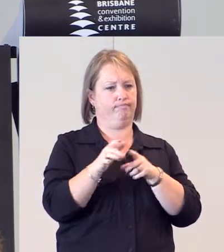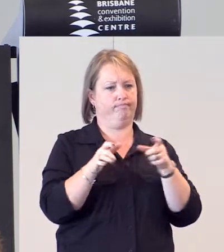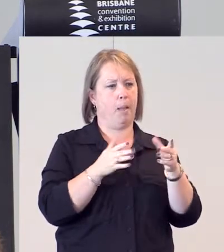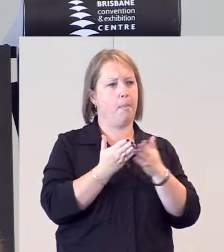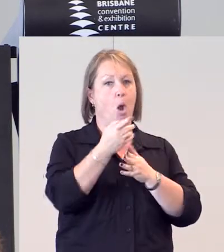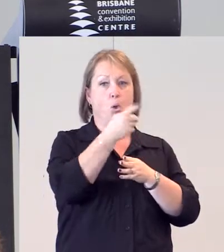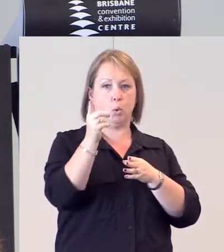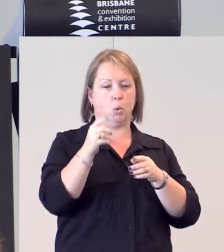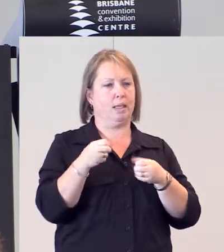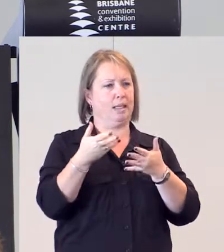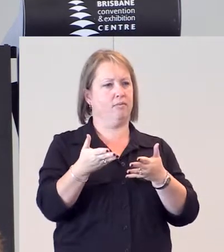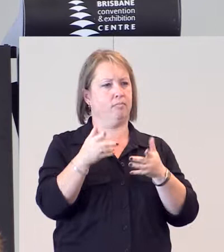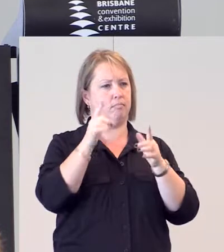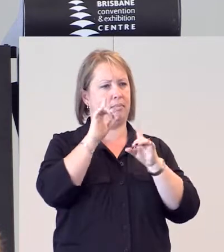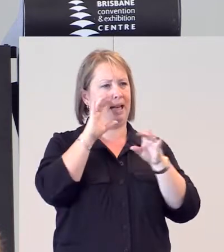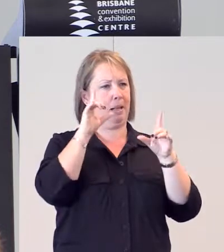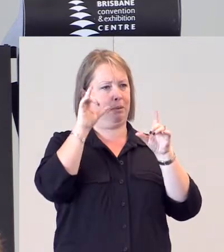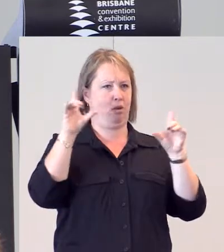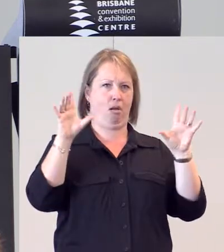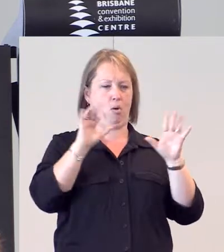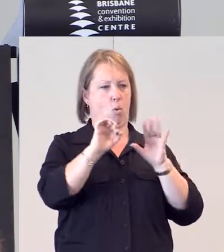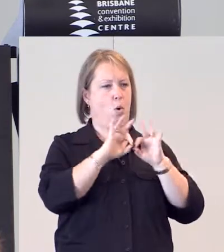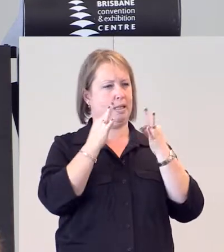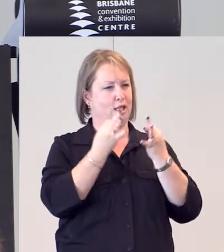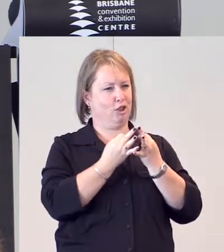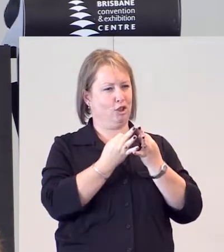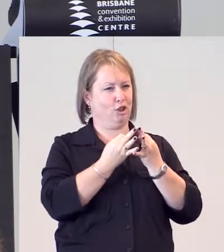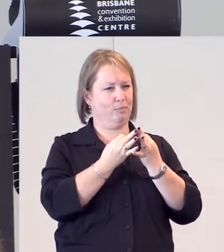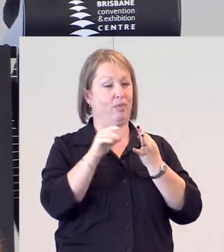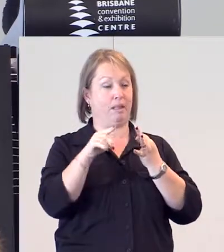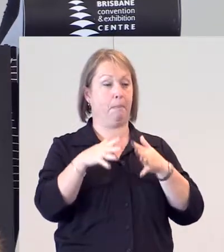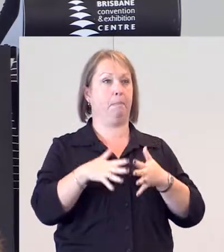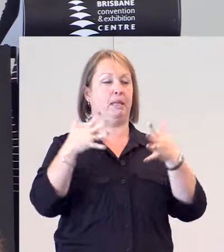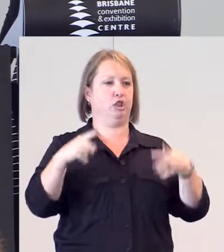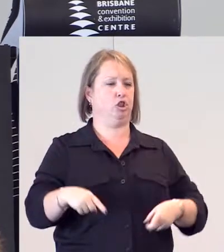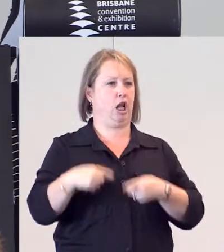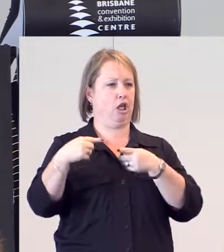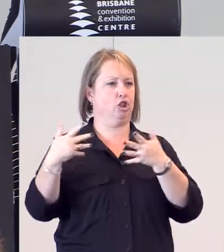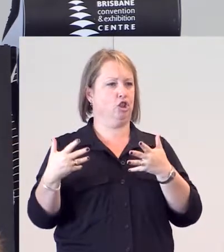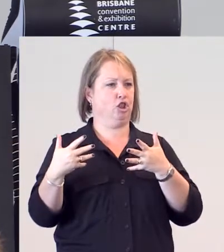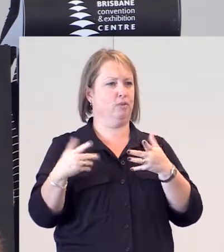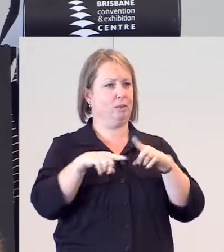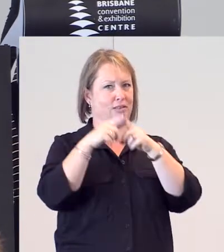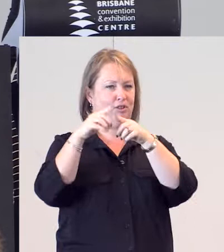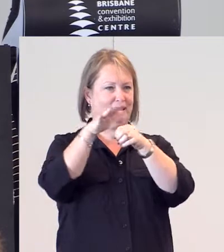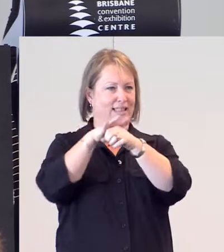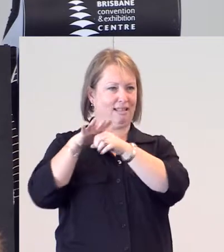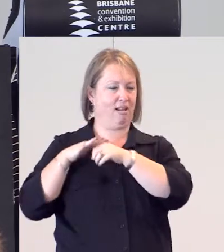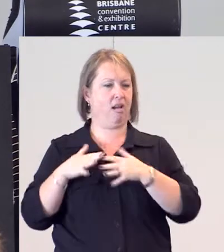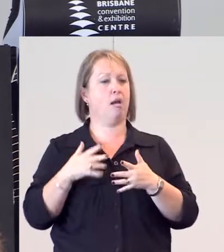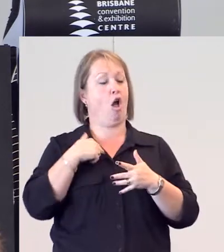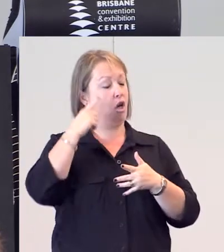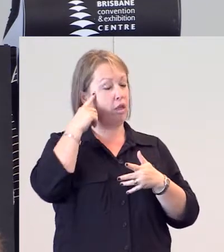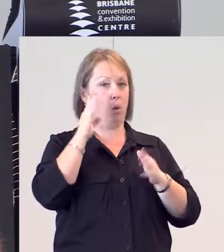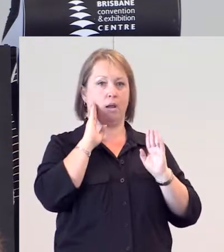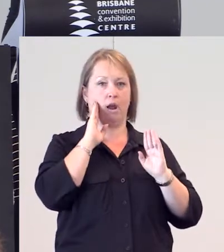what exists within your organisation. This has been a big challenge for a number of sectors, but I think we have an incredible